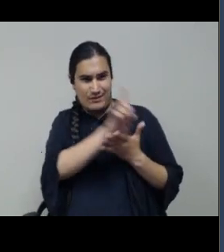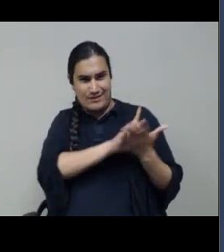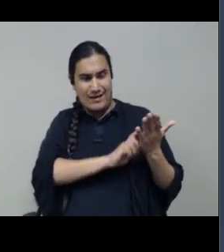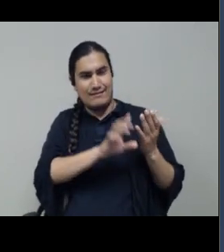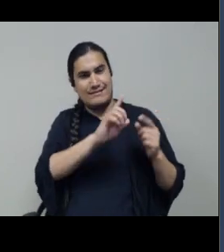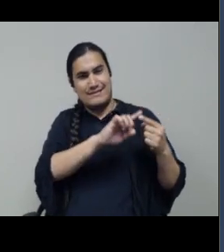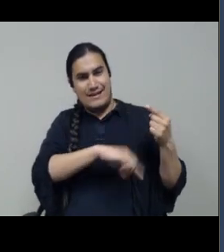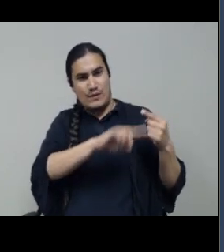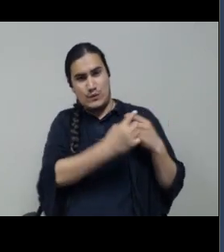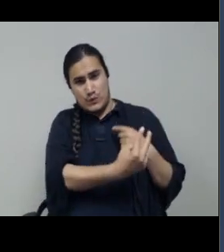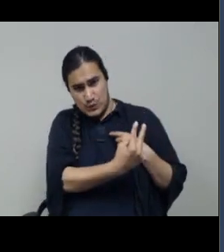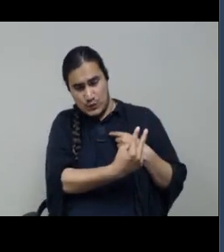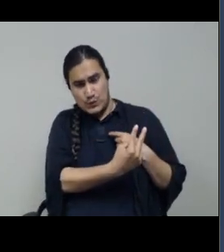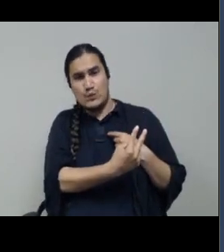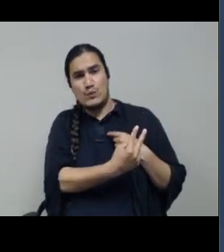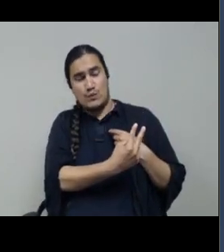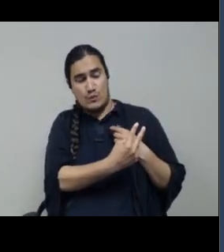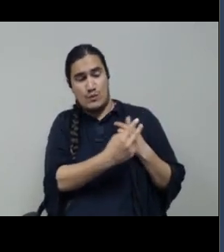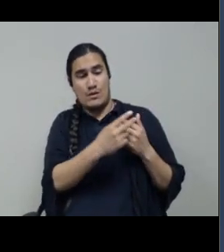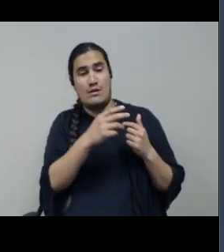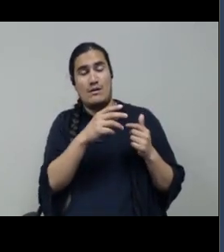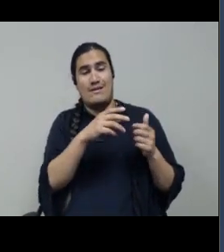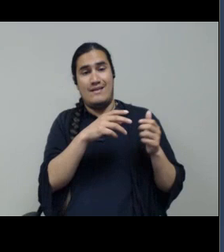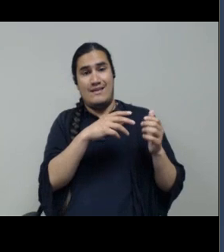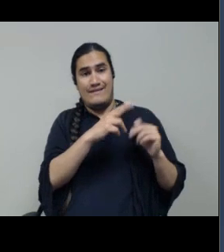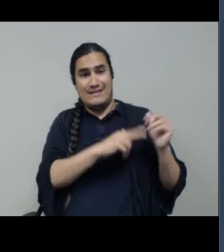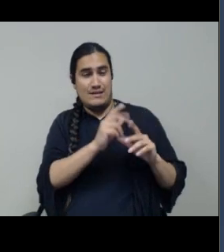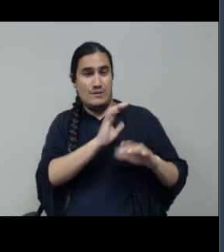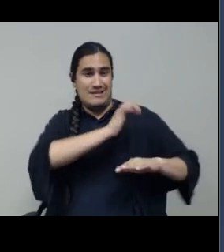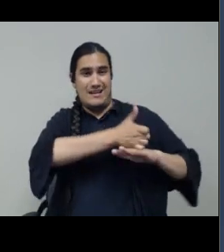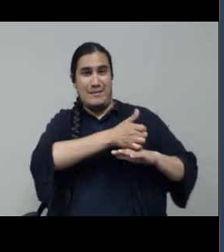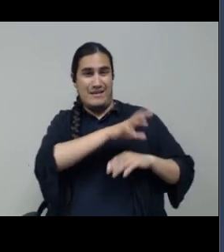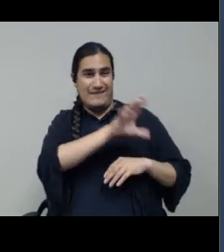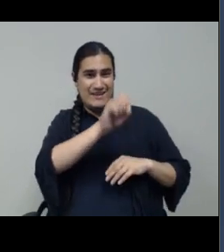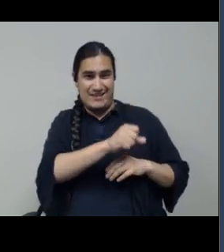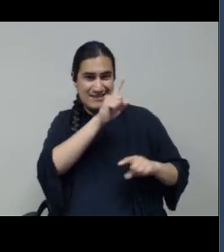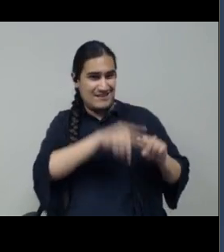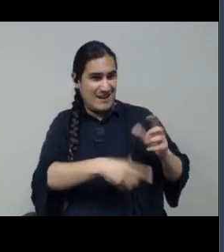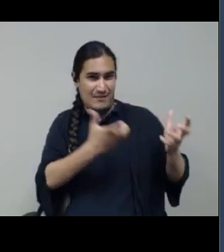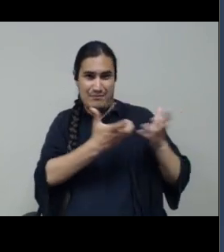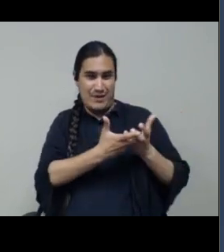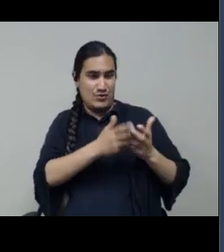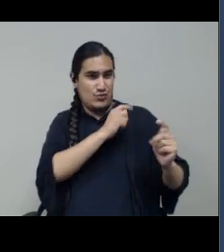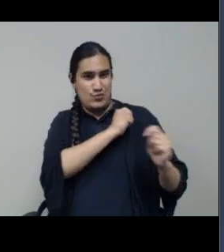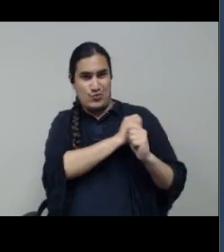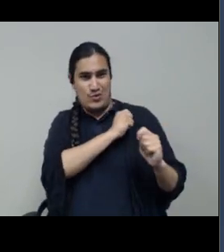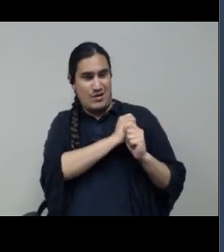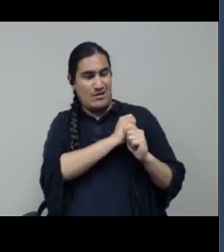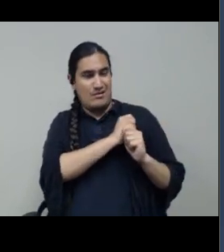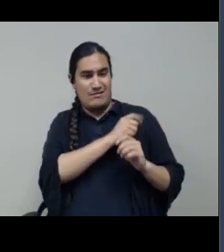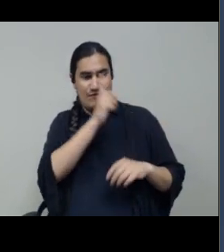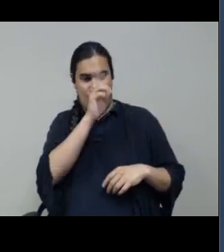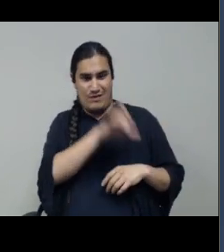2. The facility was built in the 50s and it can't accommodate the truck throughput on that